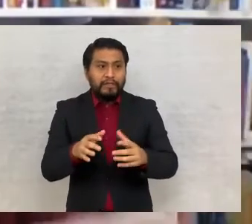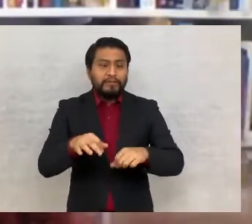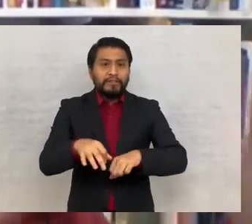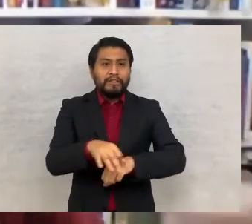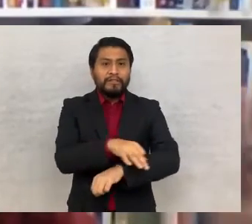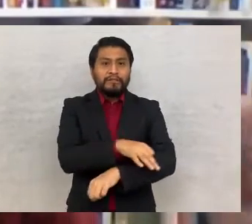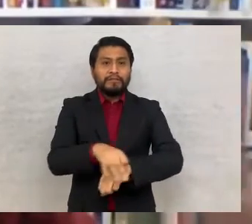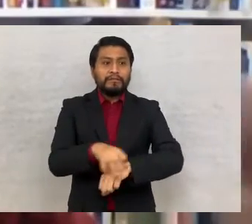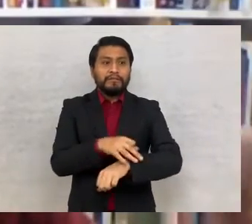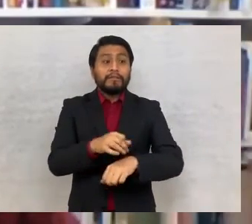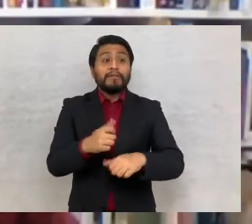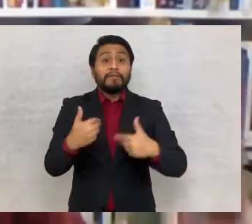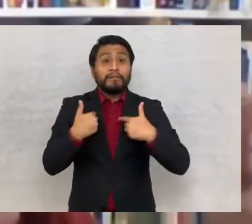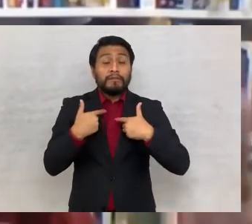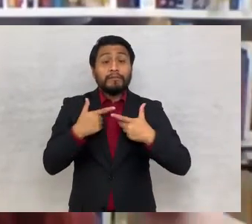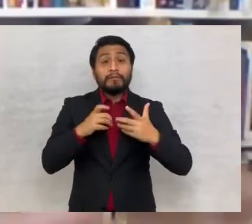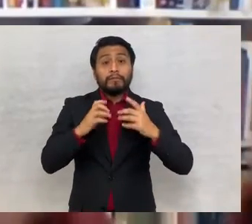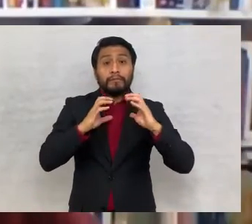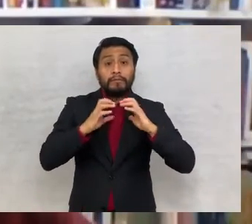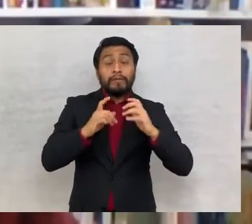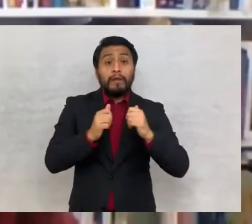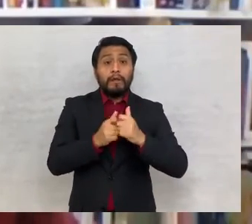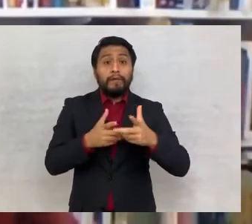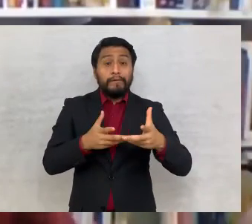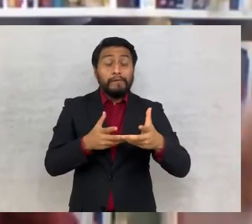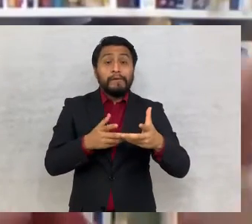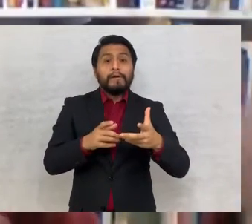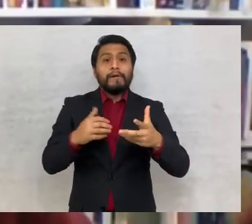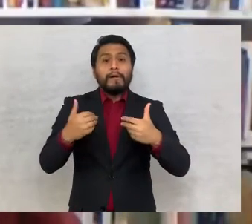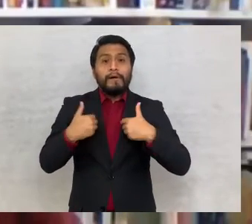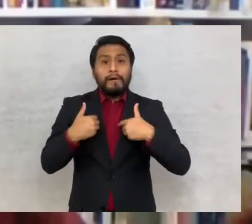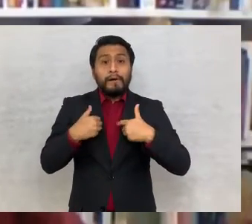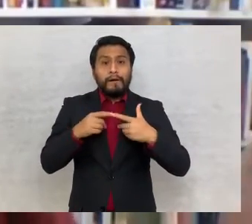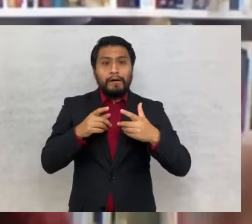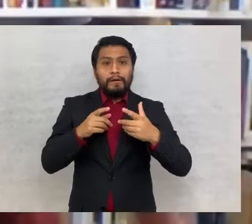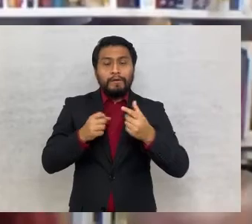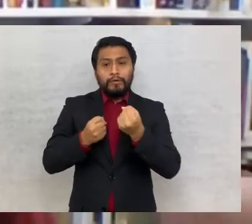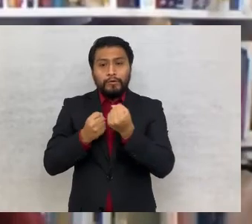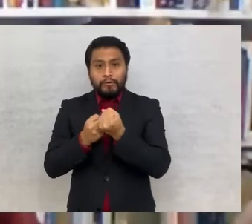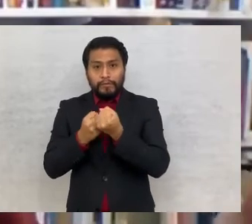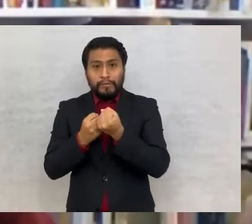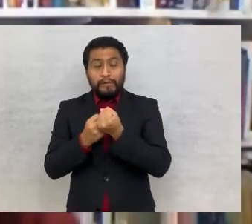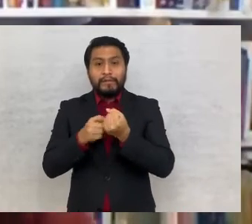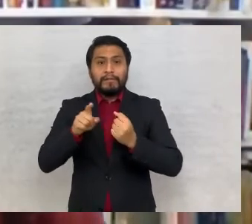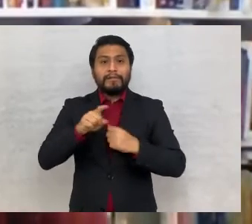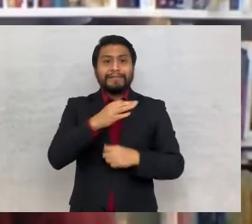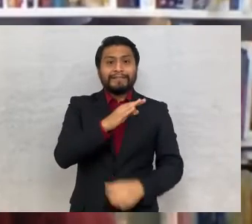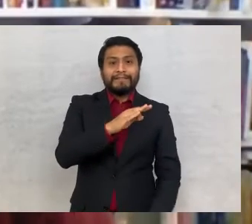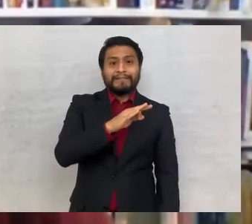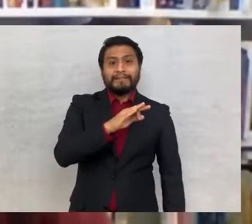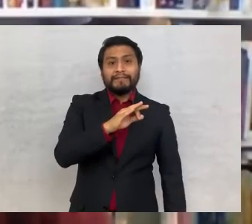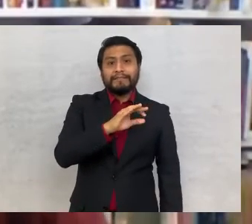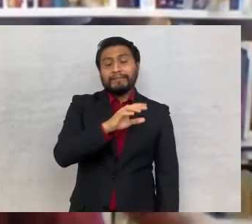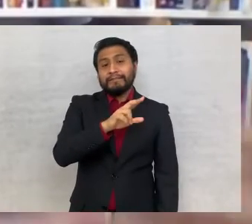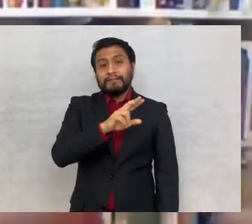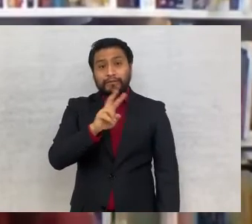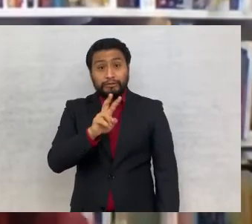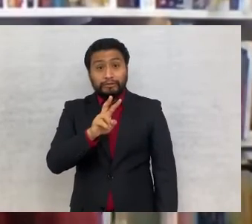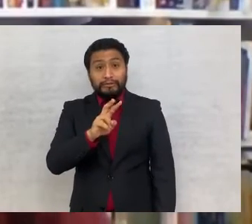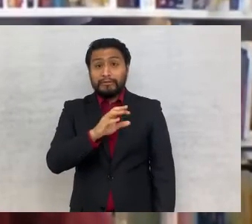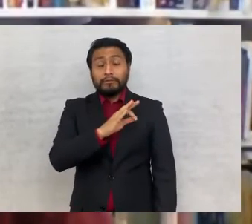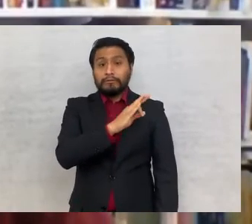Externally, they publicized Pende's model in other countries of South America to set up branch leadership throughout the Latin countries on behalf of Rome